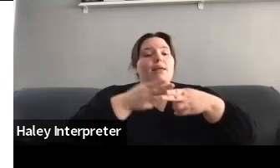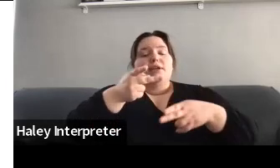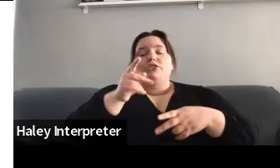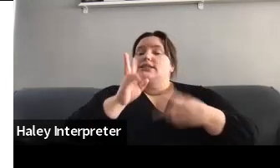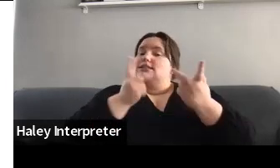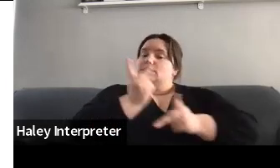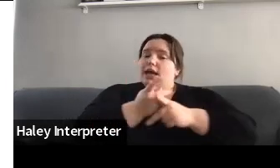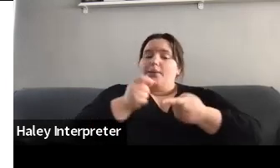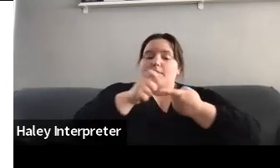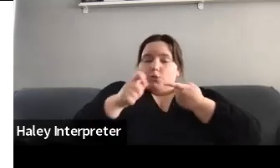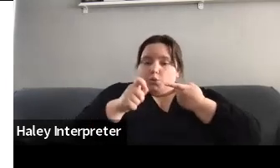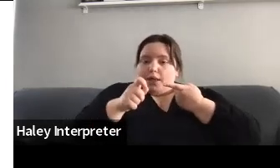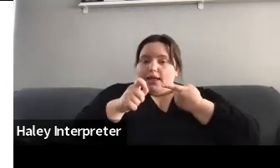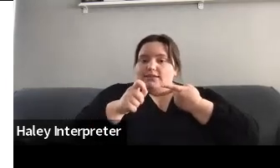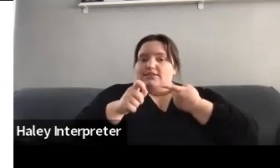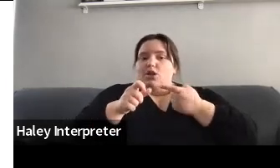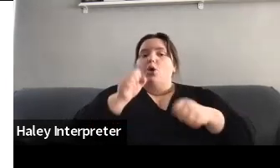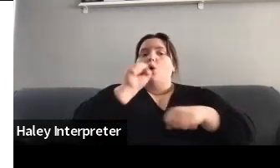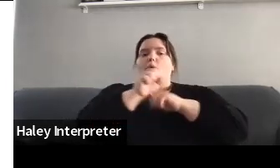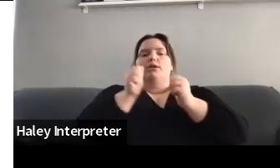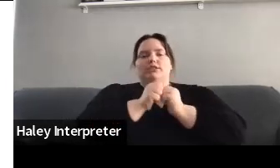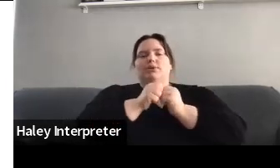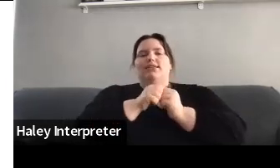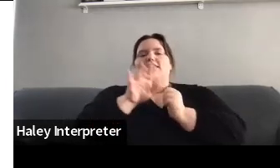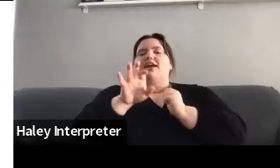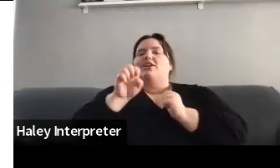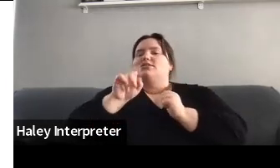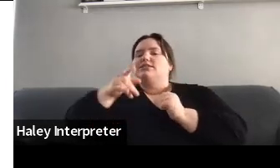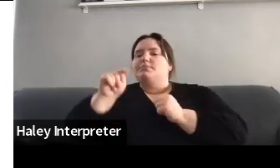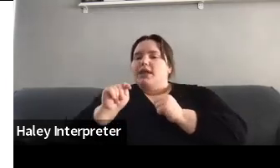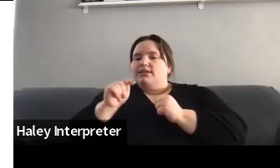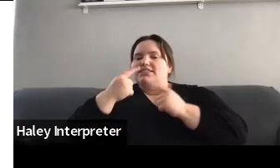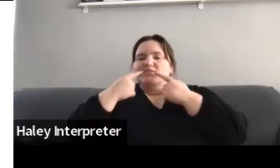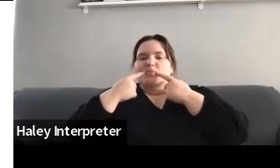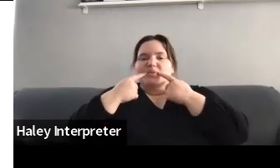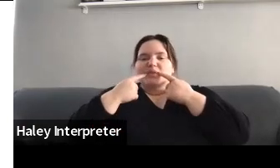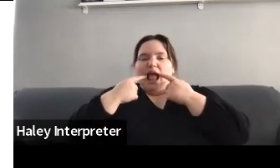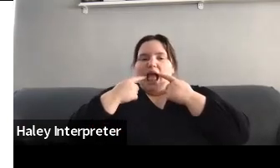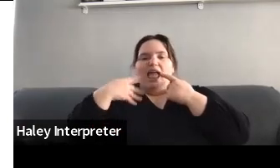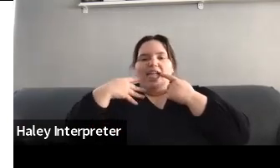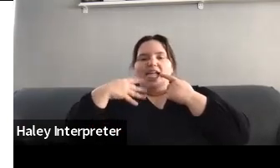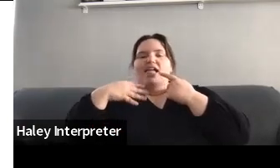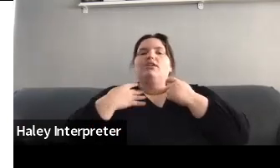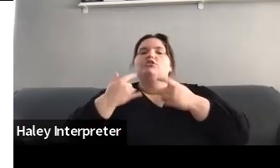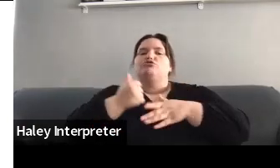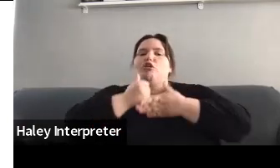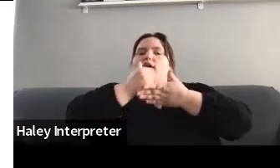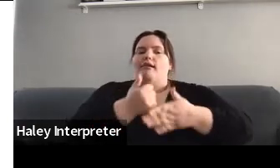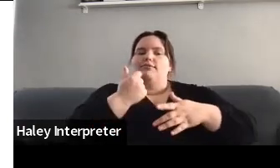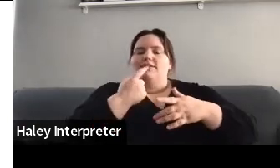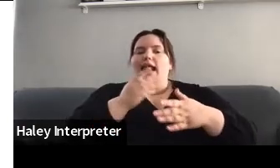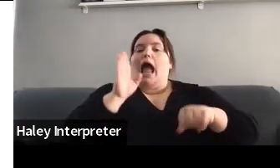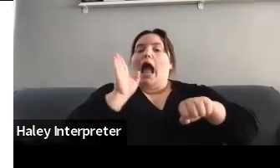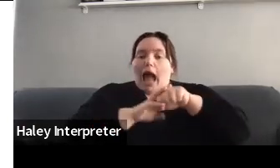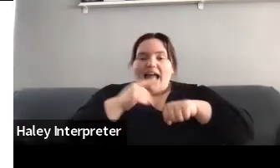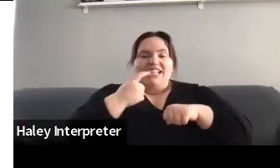toothpaste works with the dog's saliva. So the important thing is to be able to get the toothpaste on the dog's teeth. And